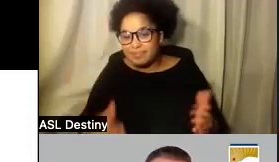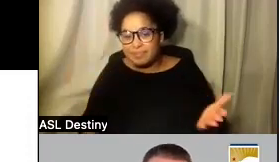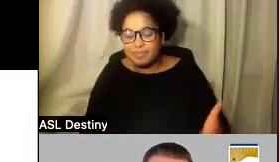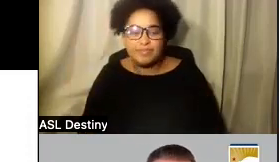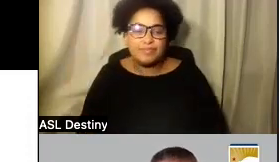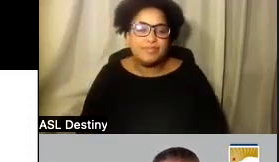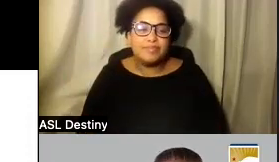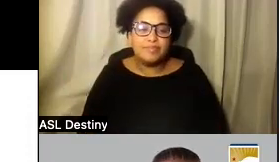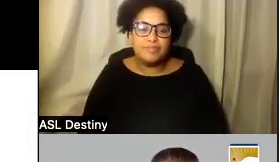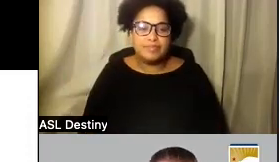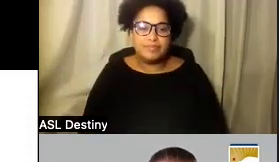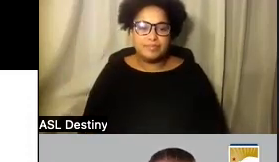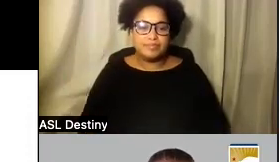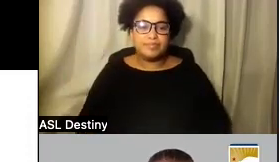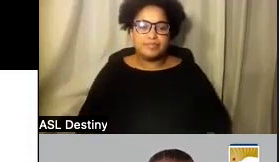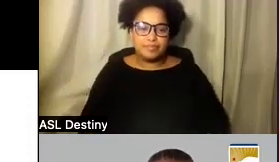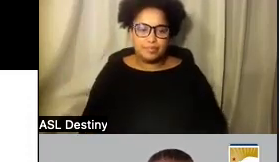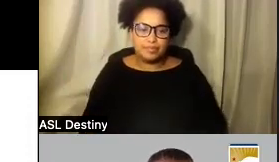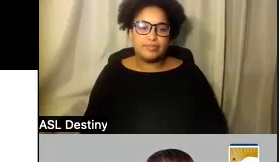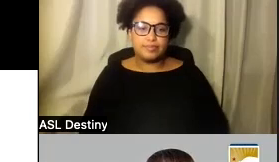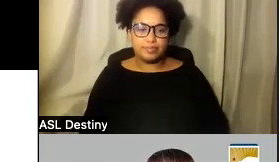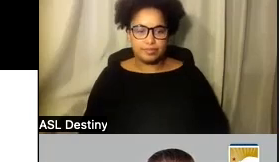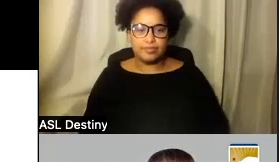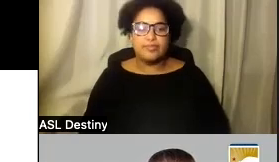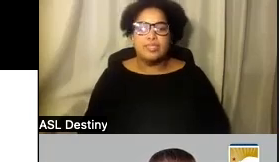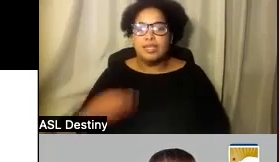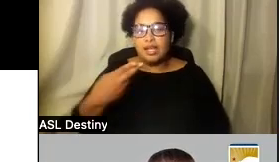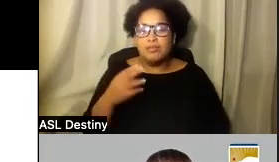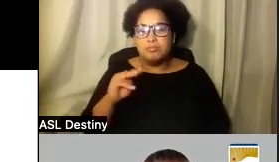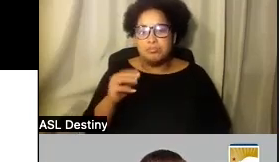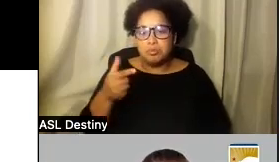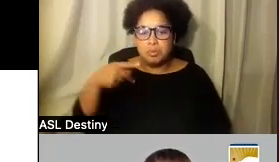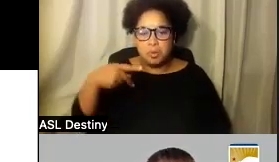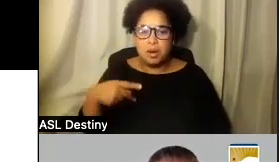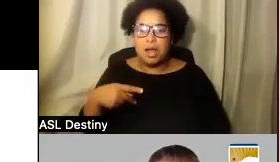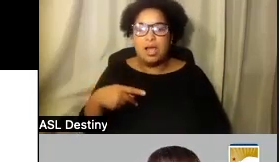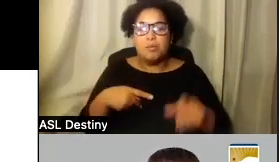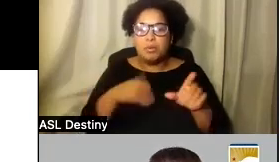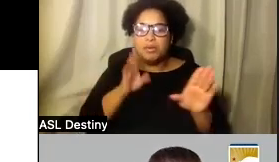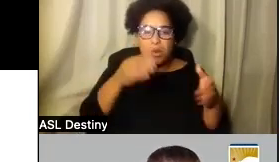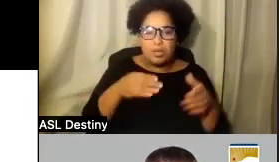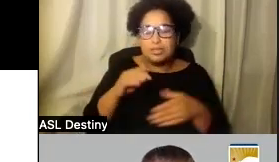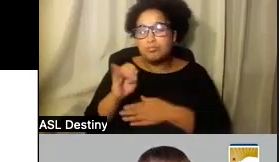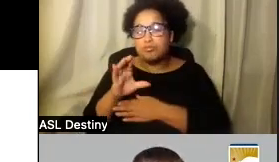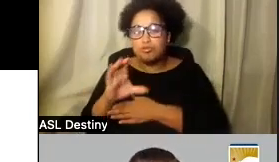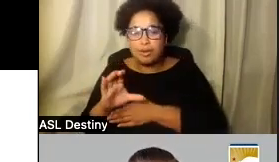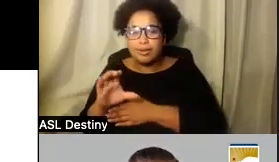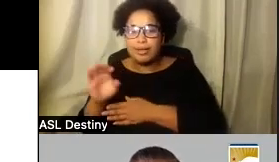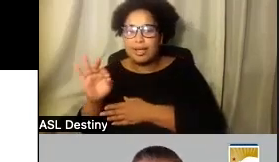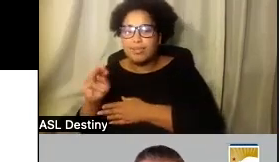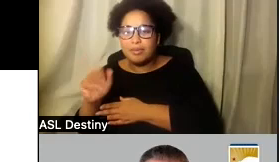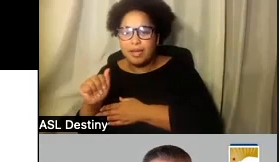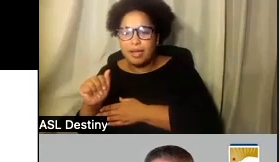So Hazard Mitigation Grant Program is going to be the one that you guys are going to want to focus on. I won't talk too much about BRIC and FMA, obviously, because